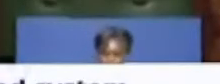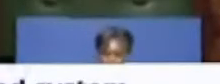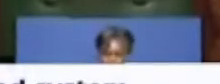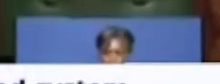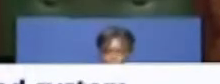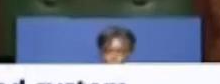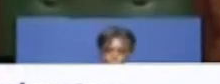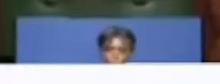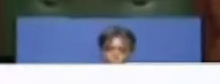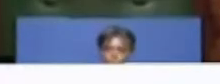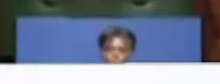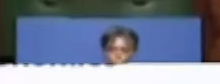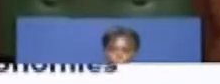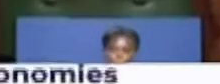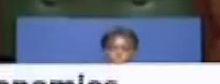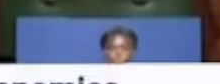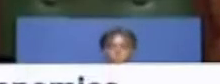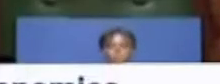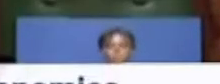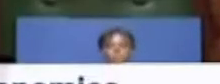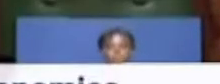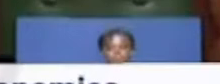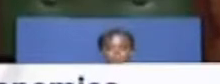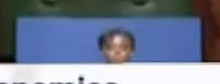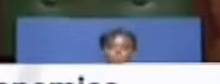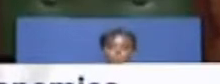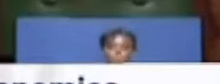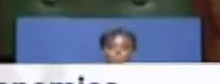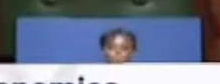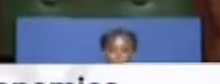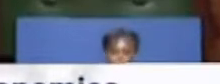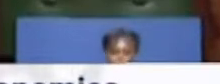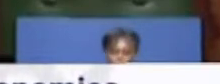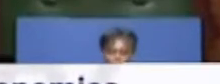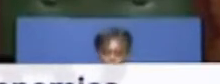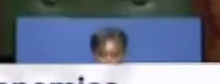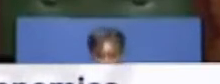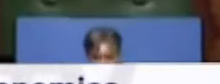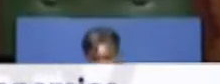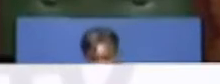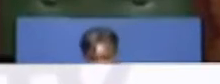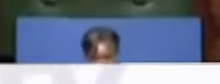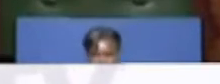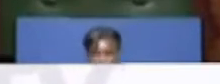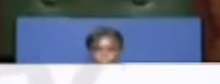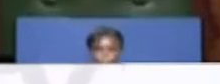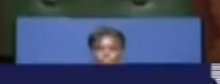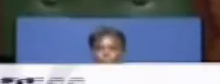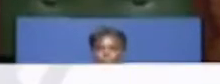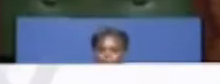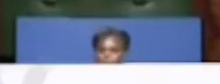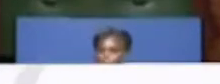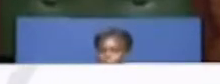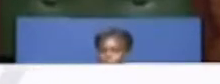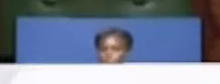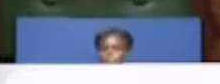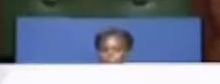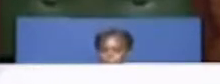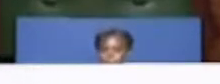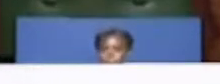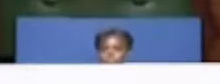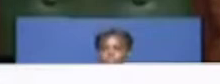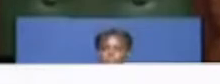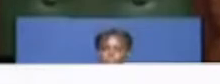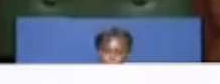down the barriers that constrain the growth of micro, small, and medium enterprises, enabling these enterprises to seize